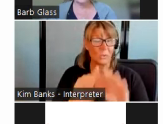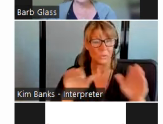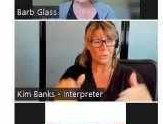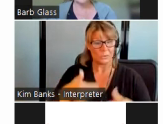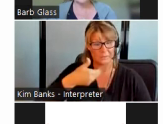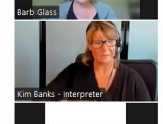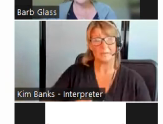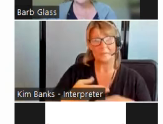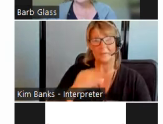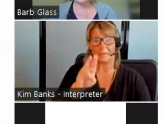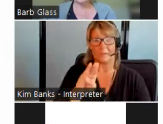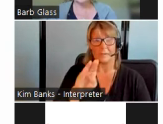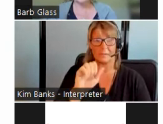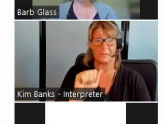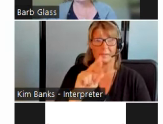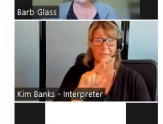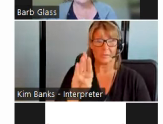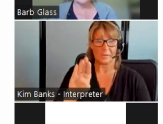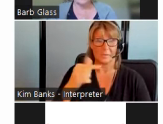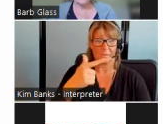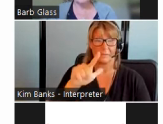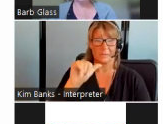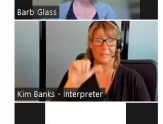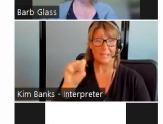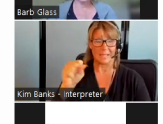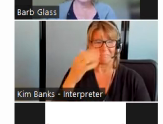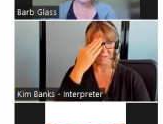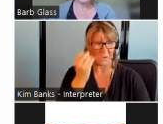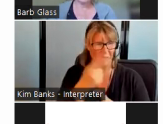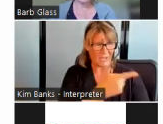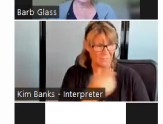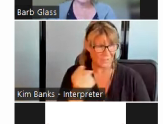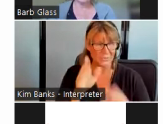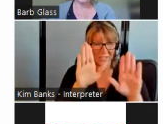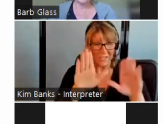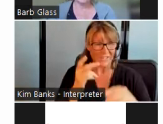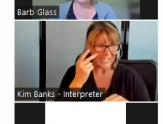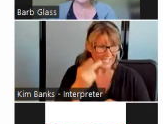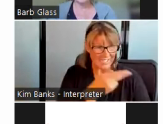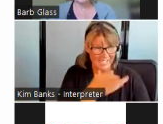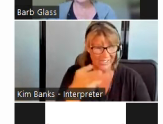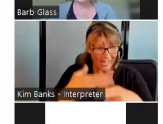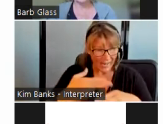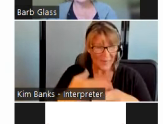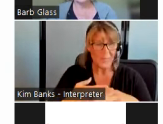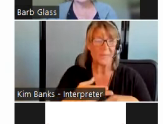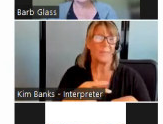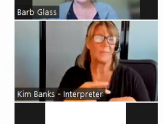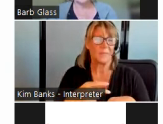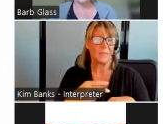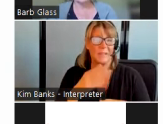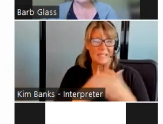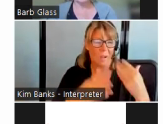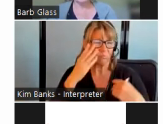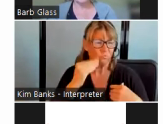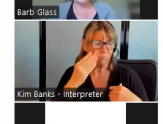myself. My name is Barb Glass. I know many of you. It's great to see a lot of familiar names in the